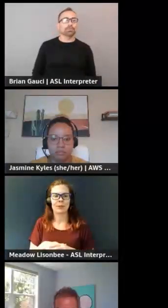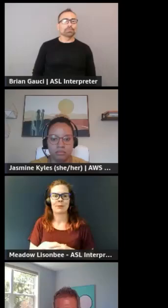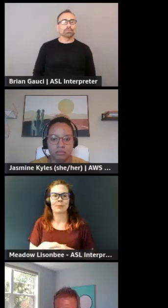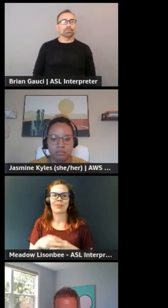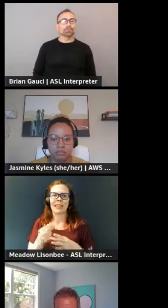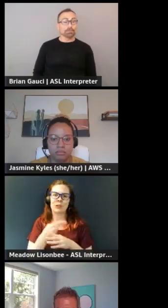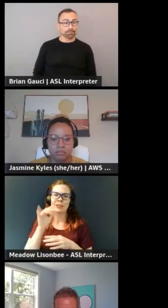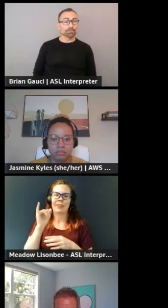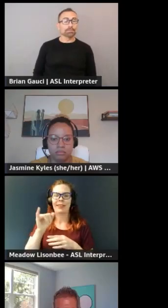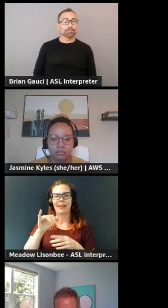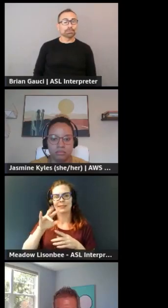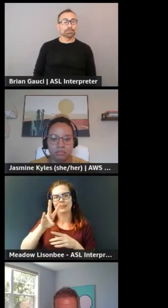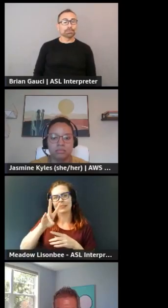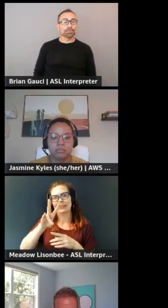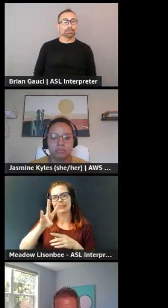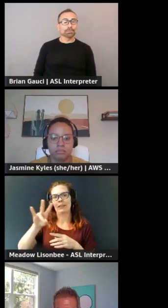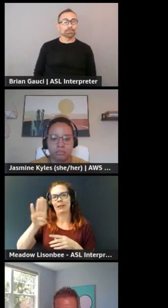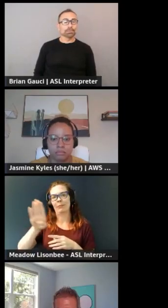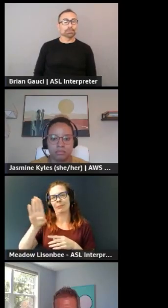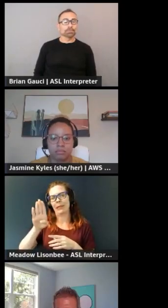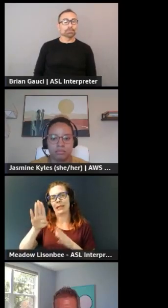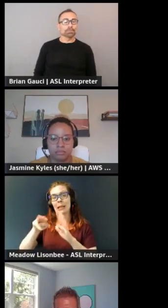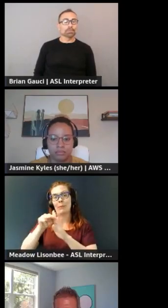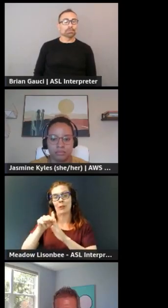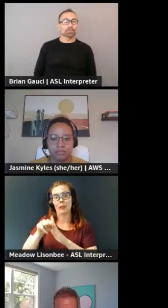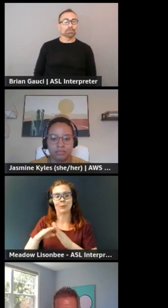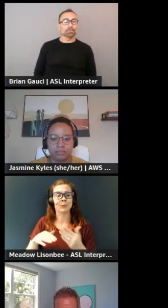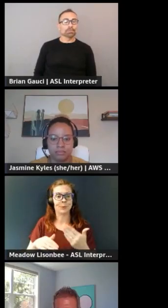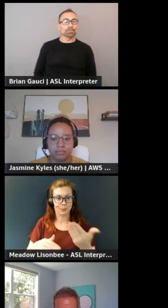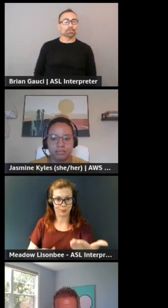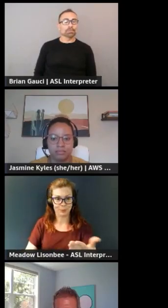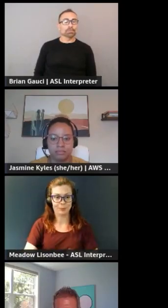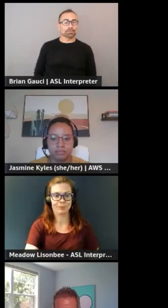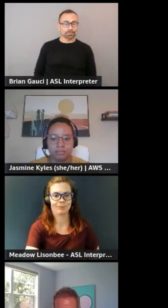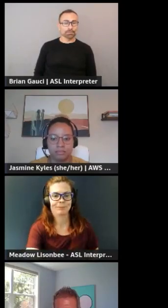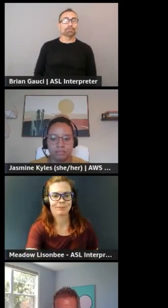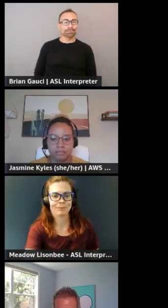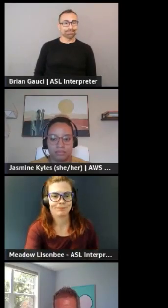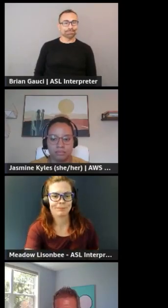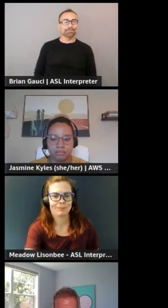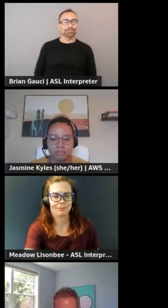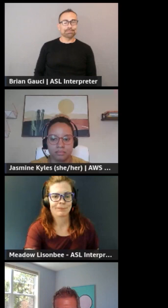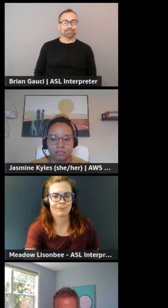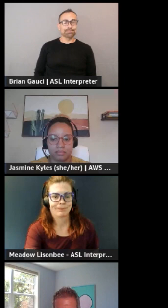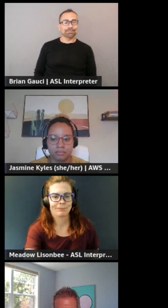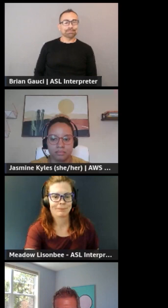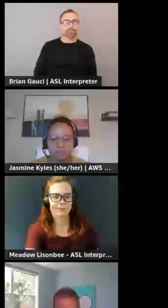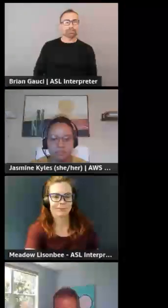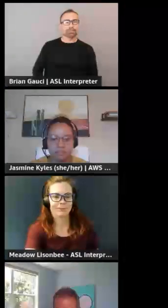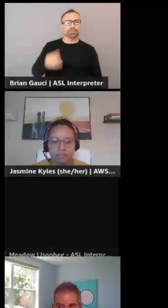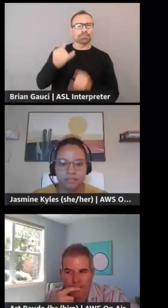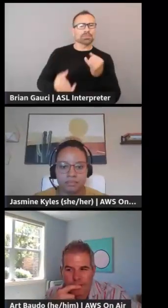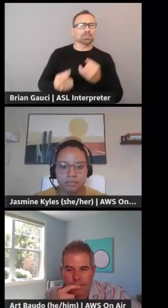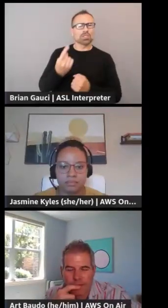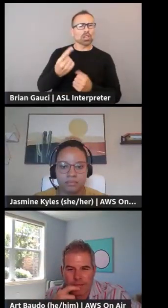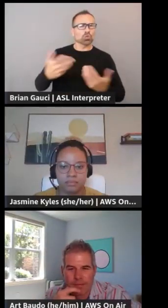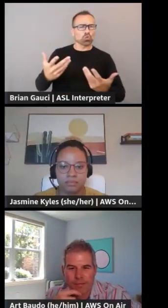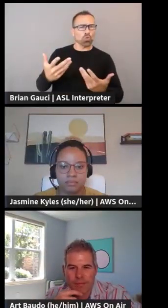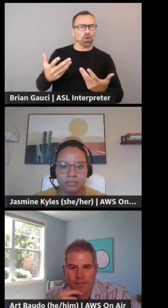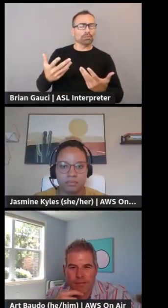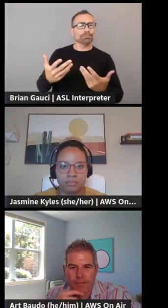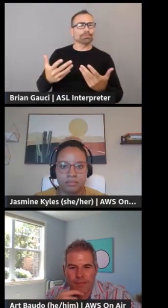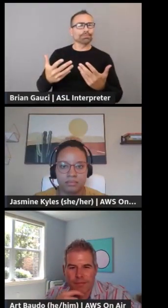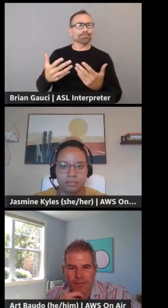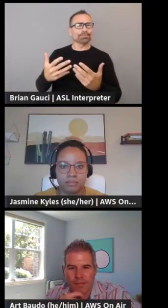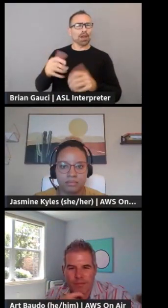using the 7B model. And then this last one is a translation task. So